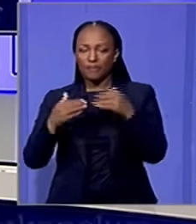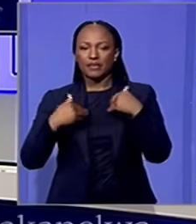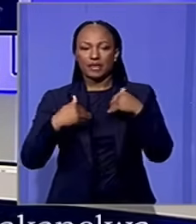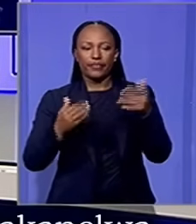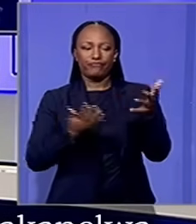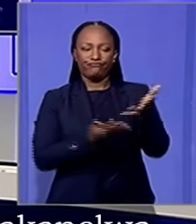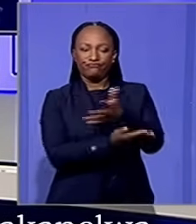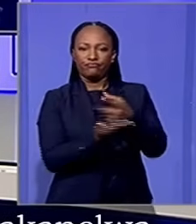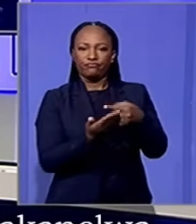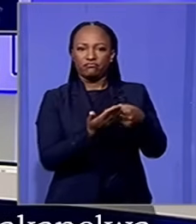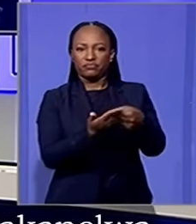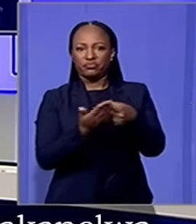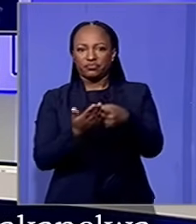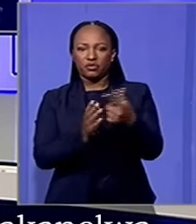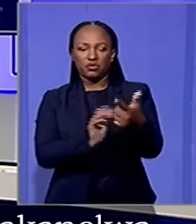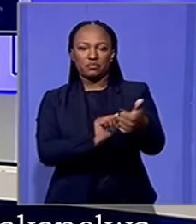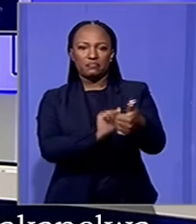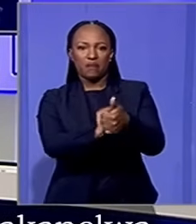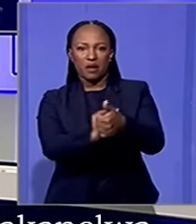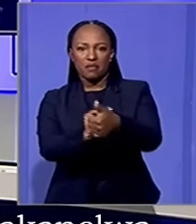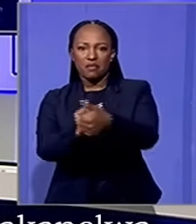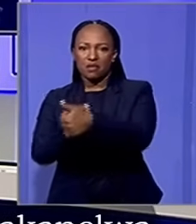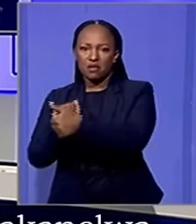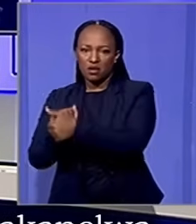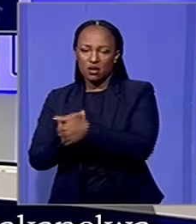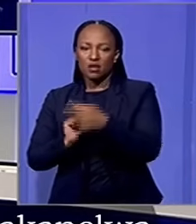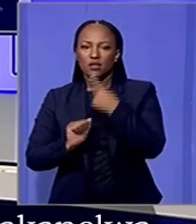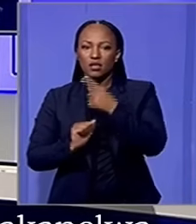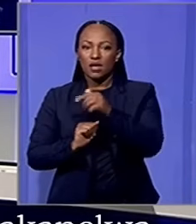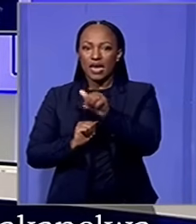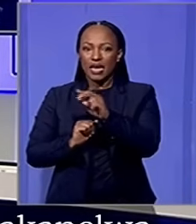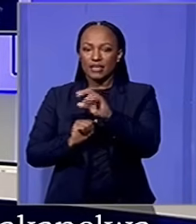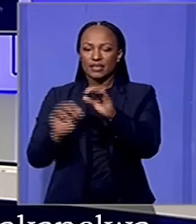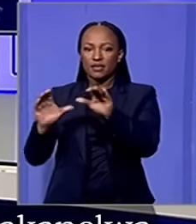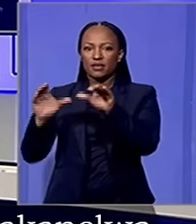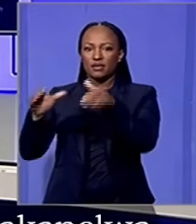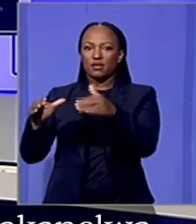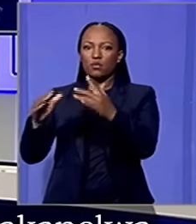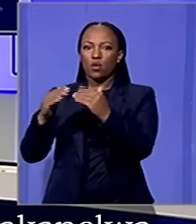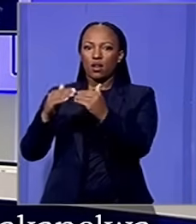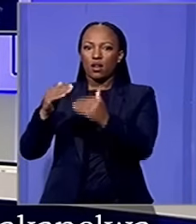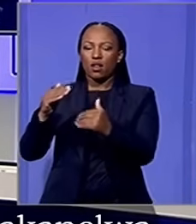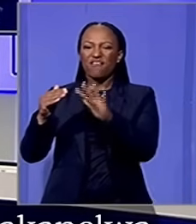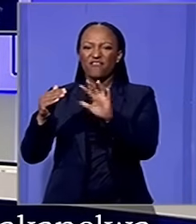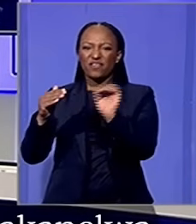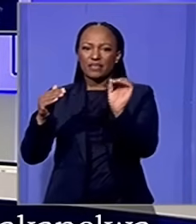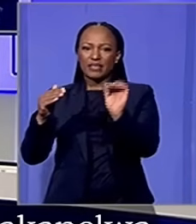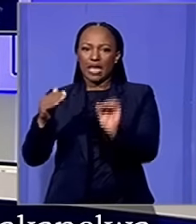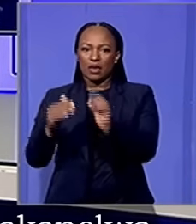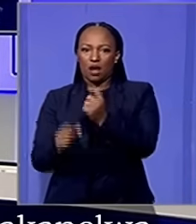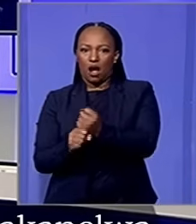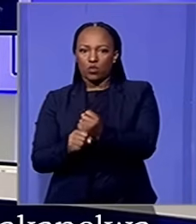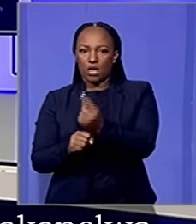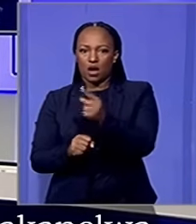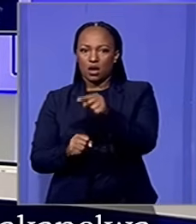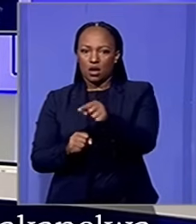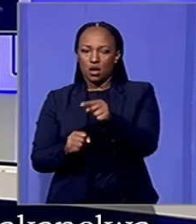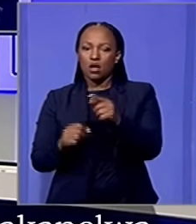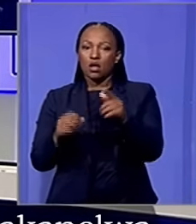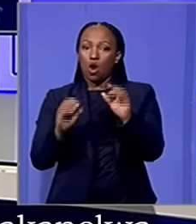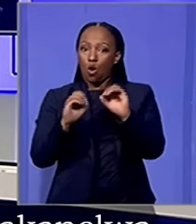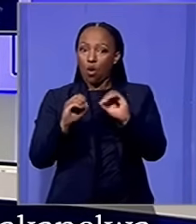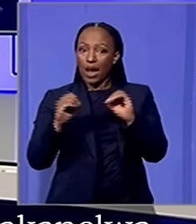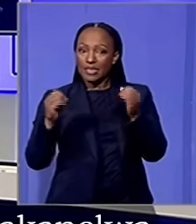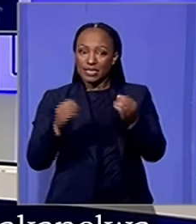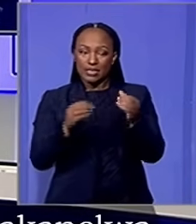ge go šetše go laetša gore mokgatlo wa ANC o ya go hwetša ka tlase ga diperesente tše 50 tša diboutu ka Gauteng. Mekgatlo